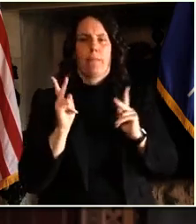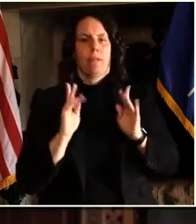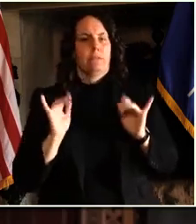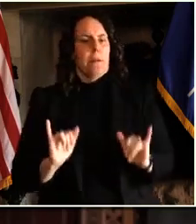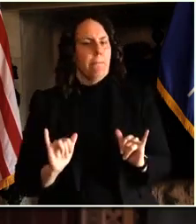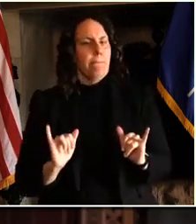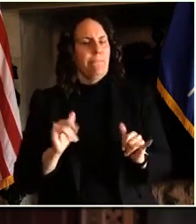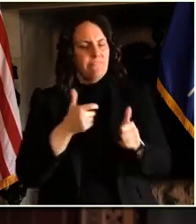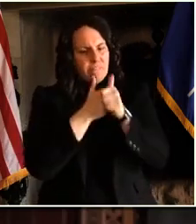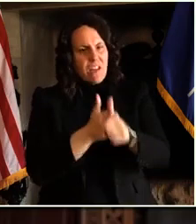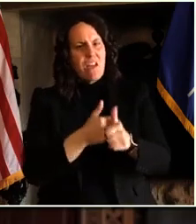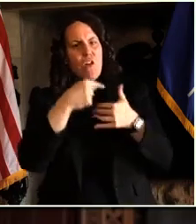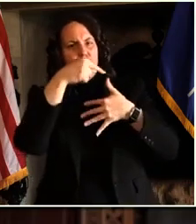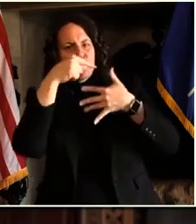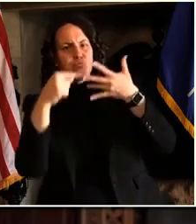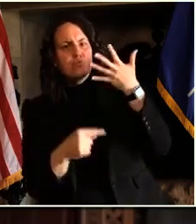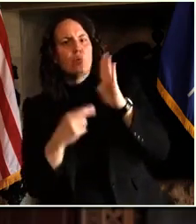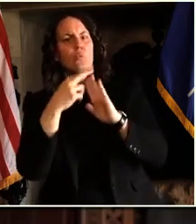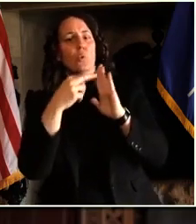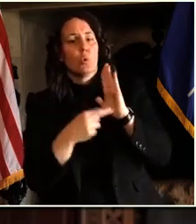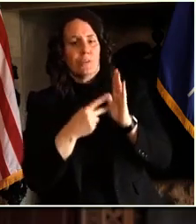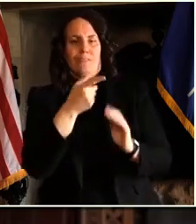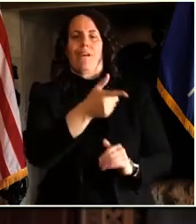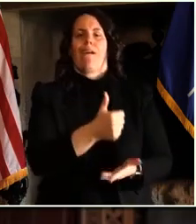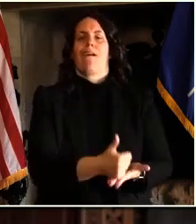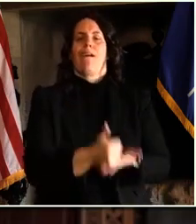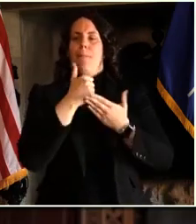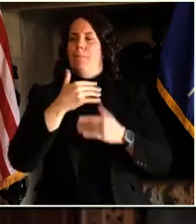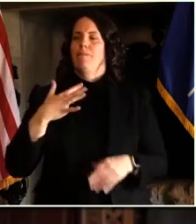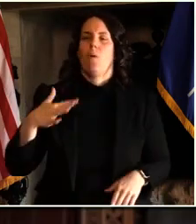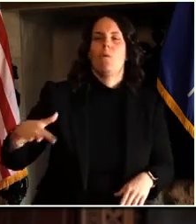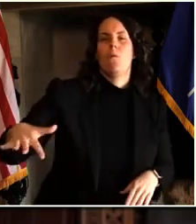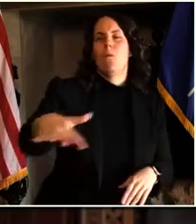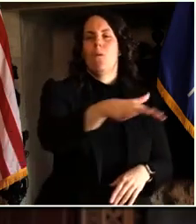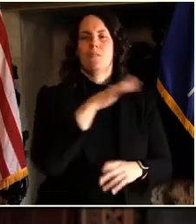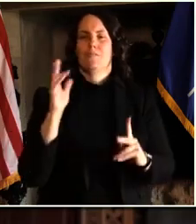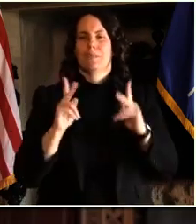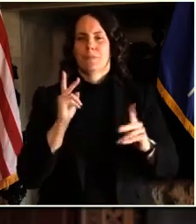the better it is for all of us, and especially those on the front lines of our